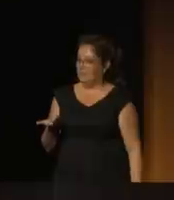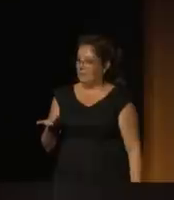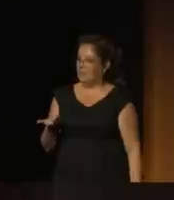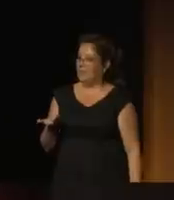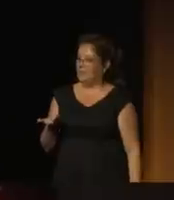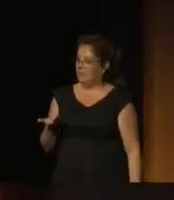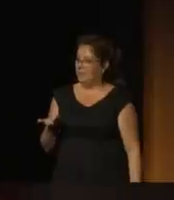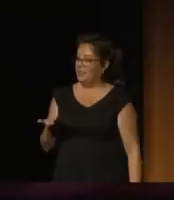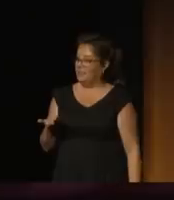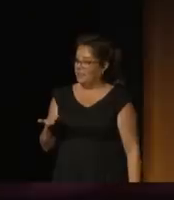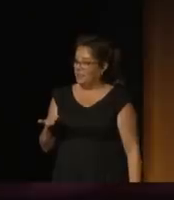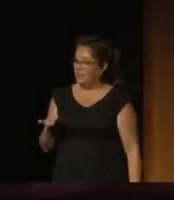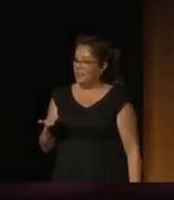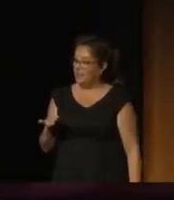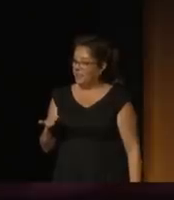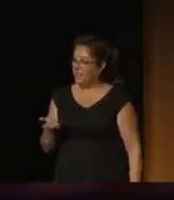I didn't hear what you said.